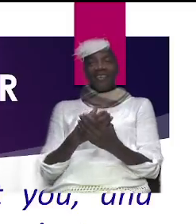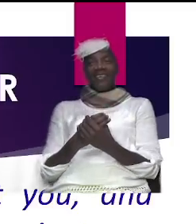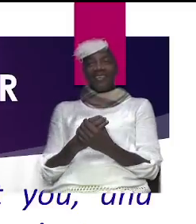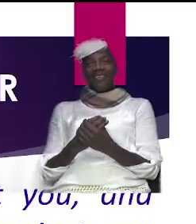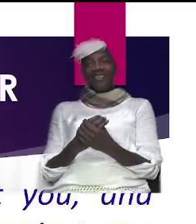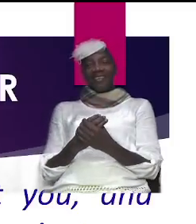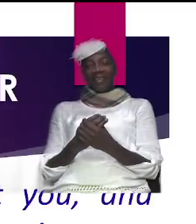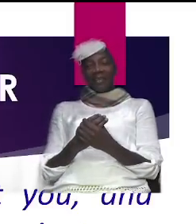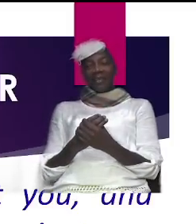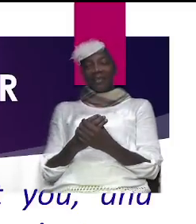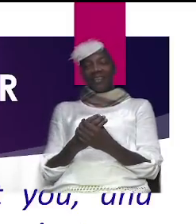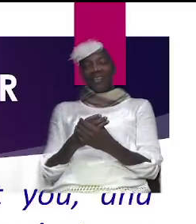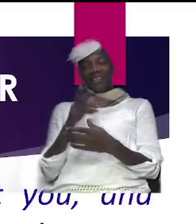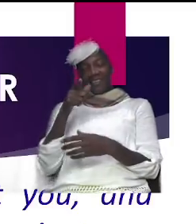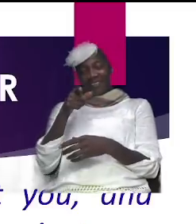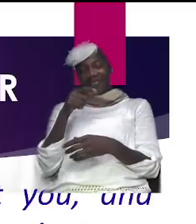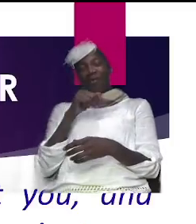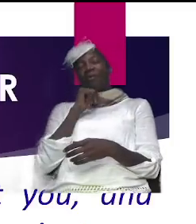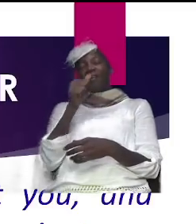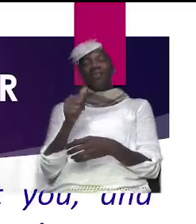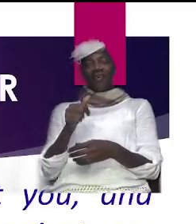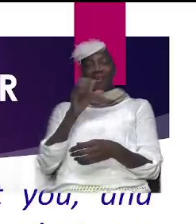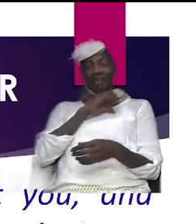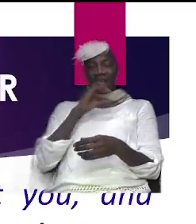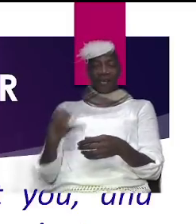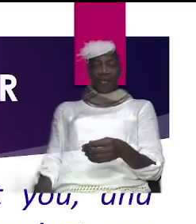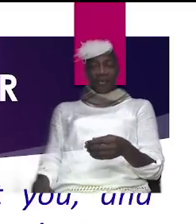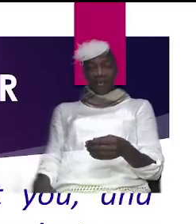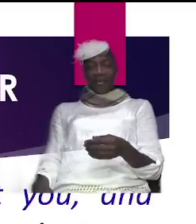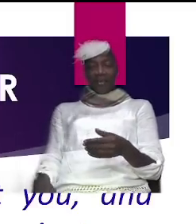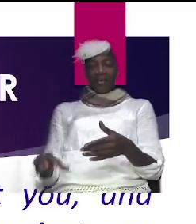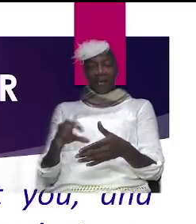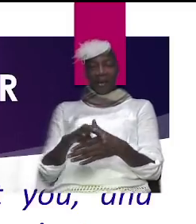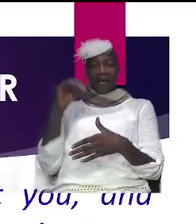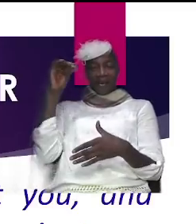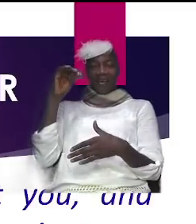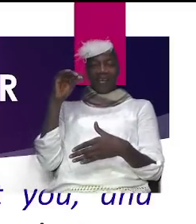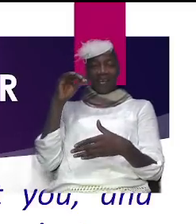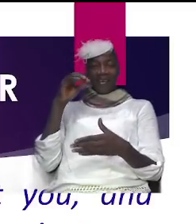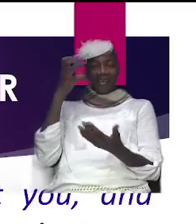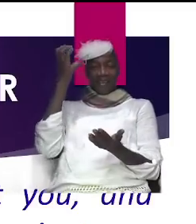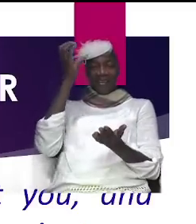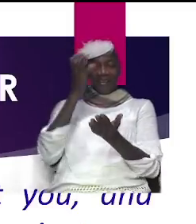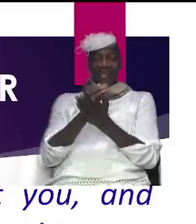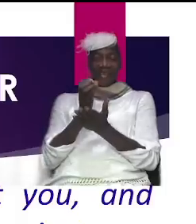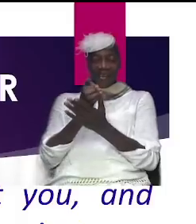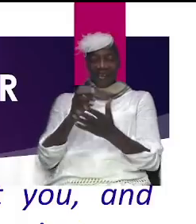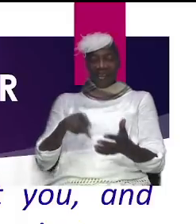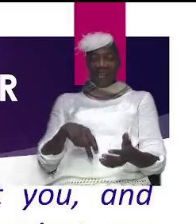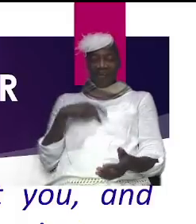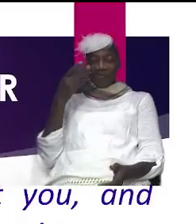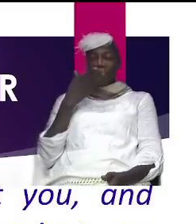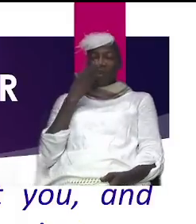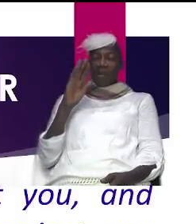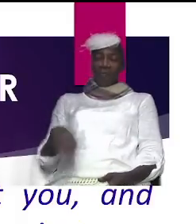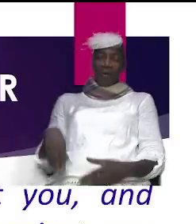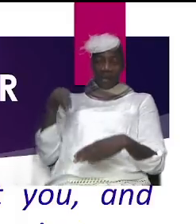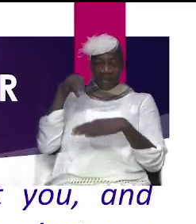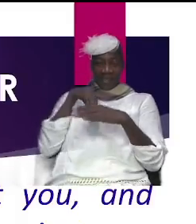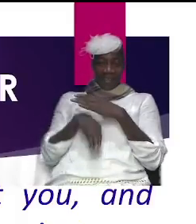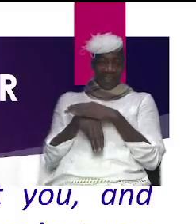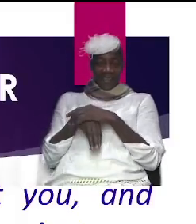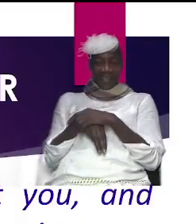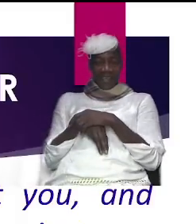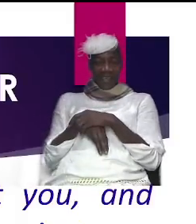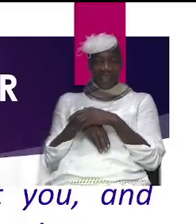do to me, he said, boy, you're not no Christian, you're a grease can. And I felt hollow on the inside because I felt that I was not a, they